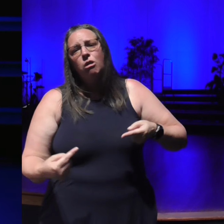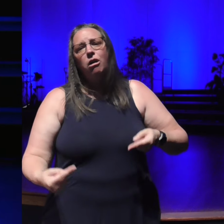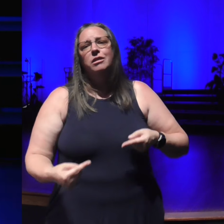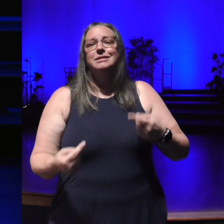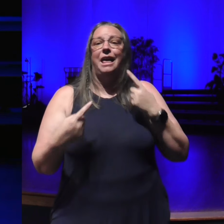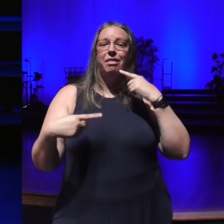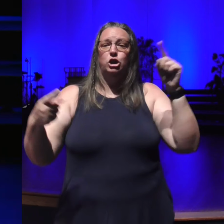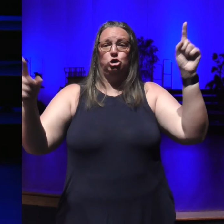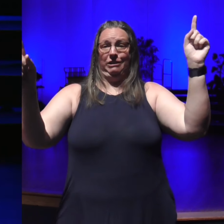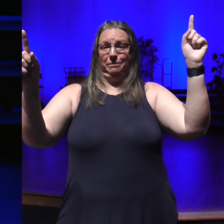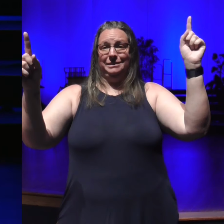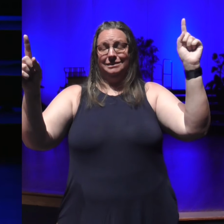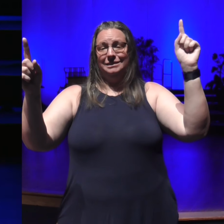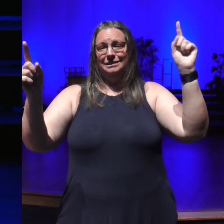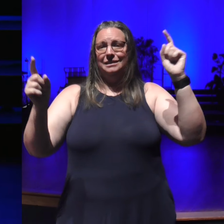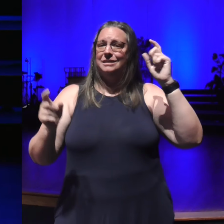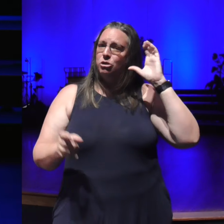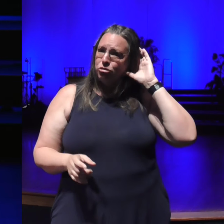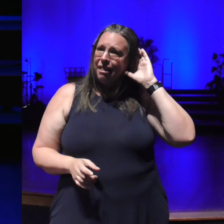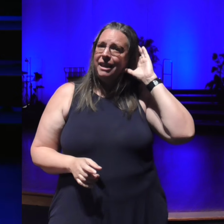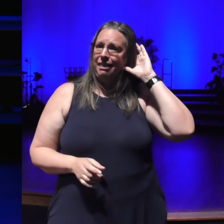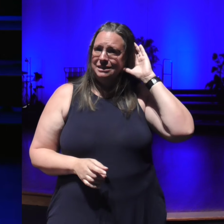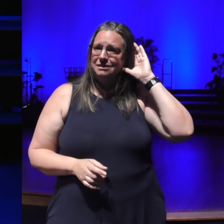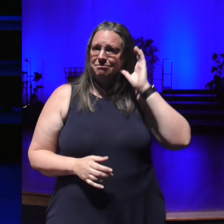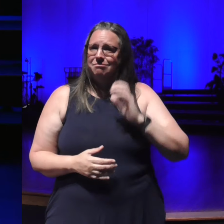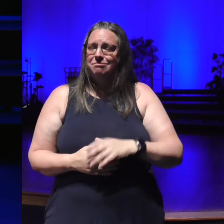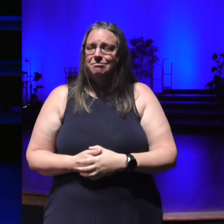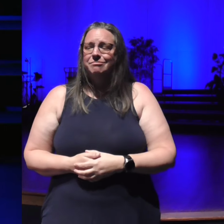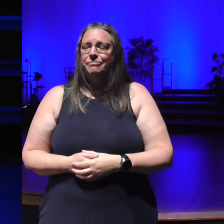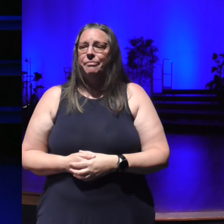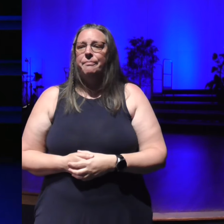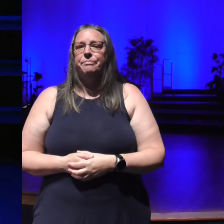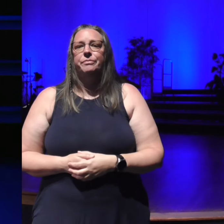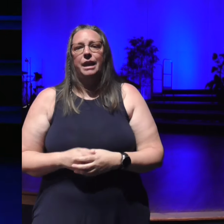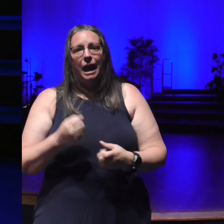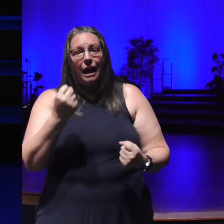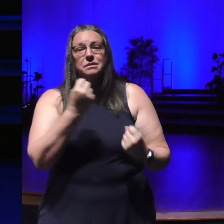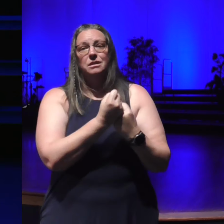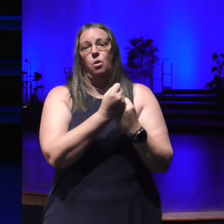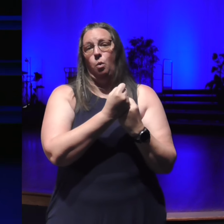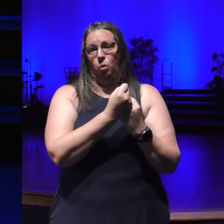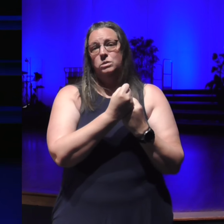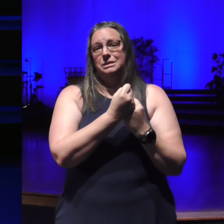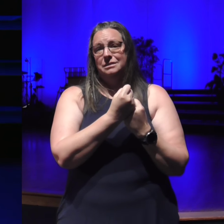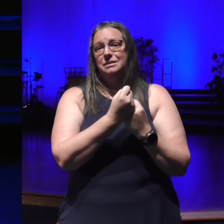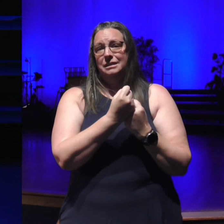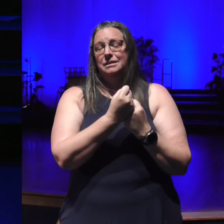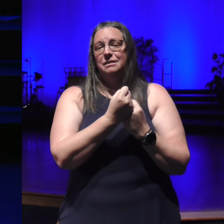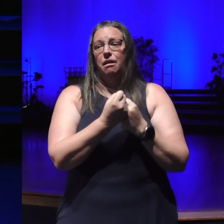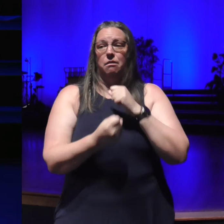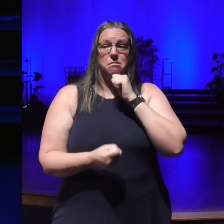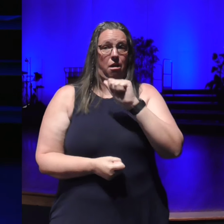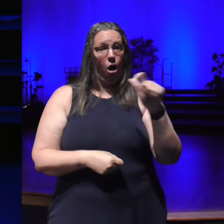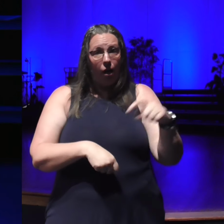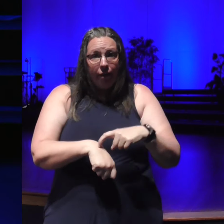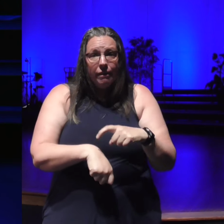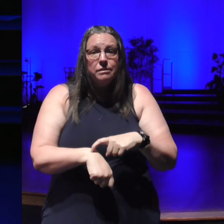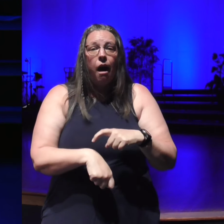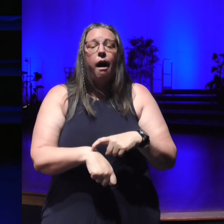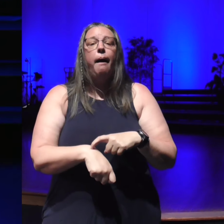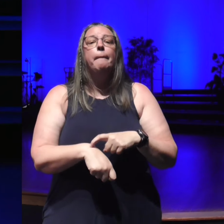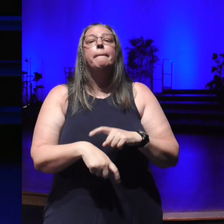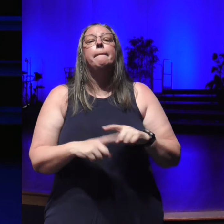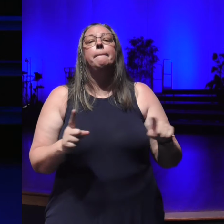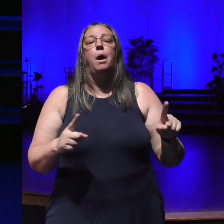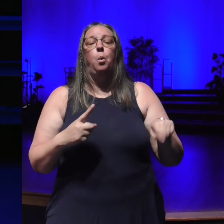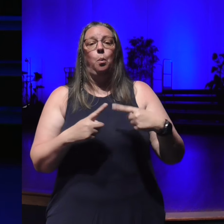great achievements, to listen to them, and to hold them. Not all the time, but whenever